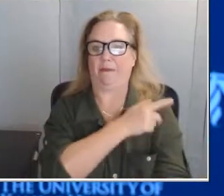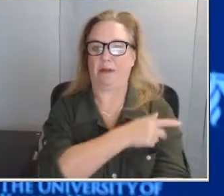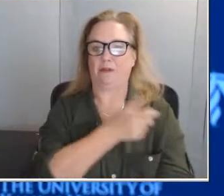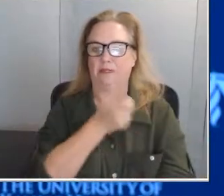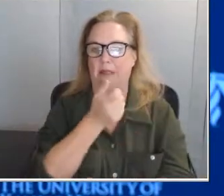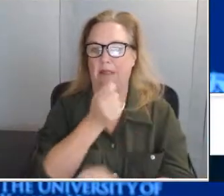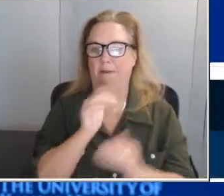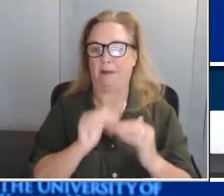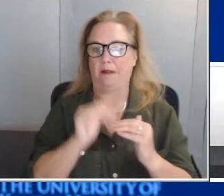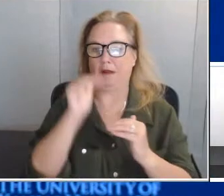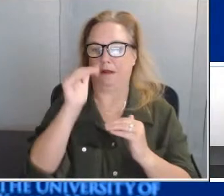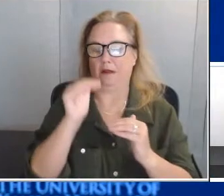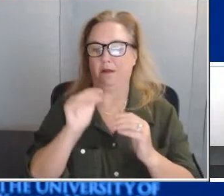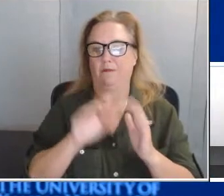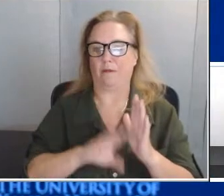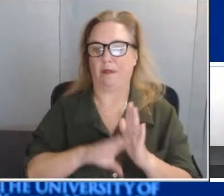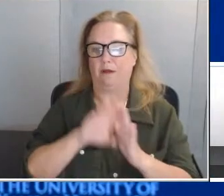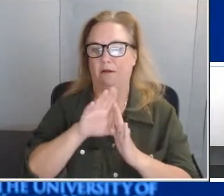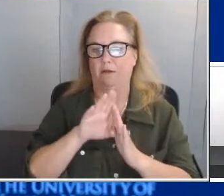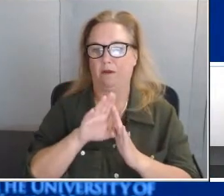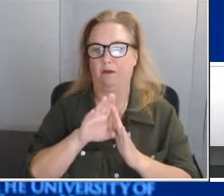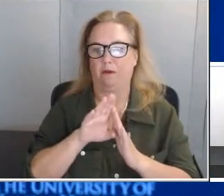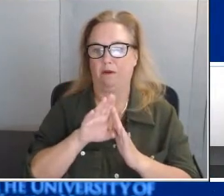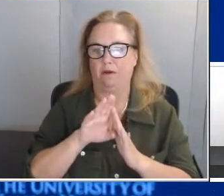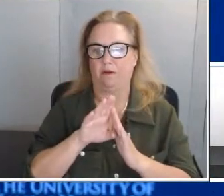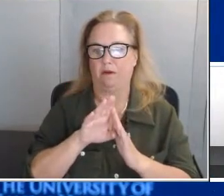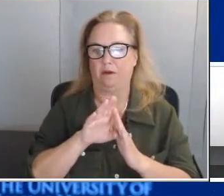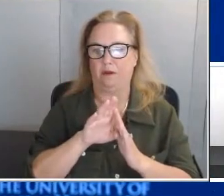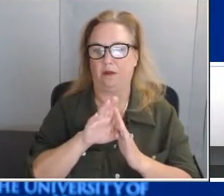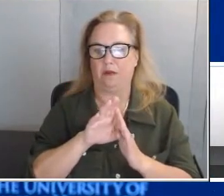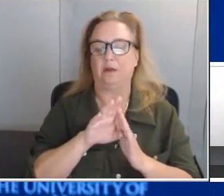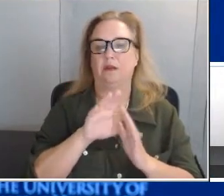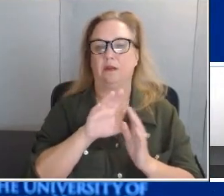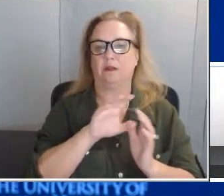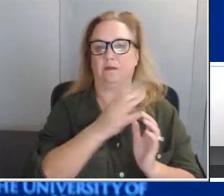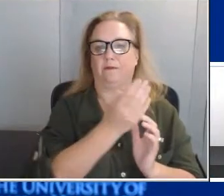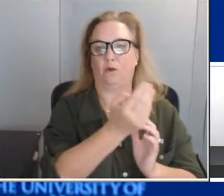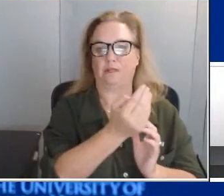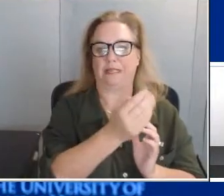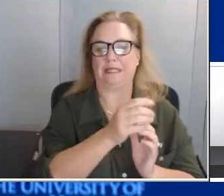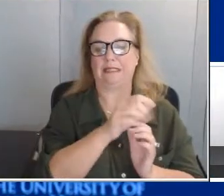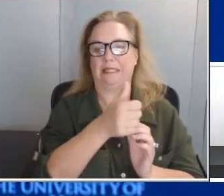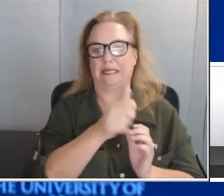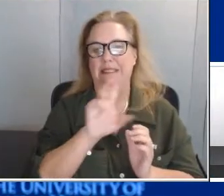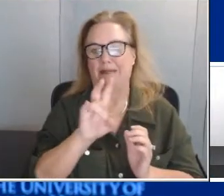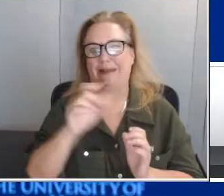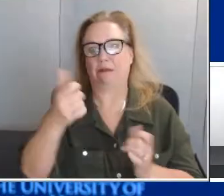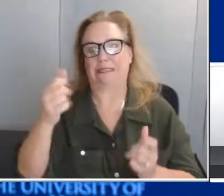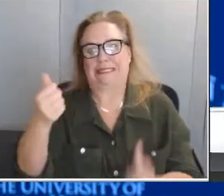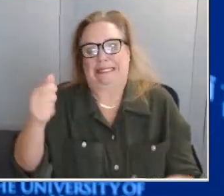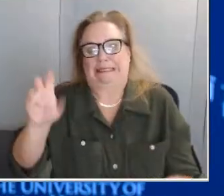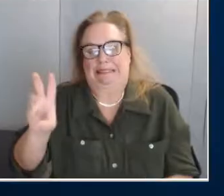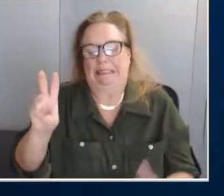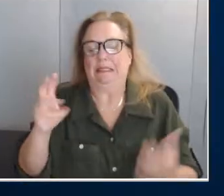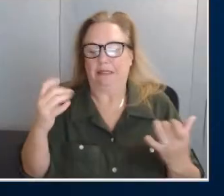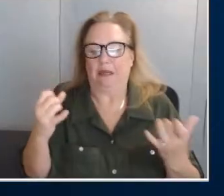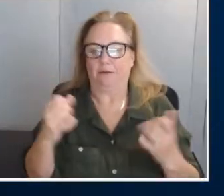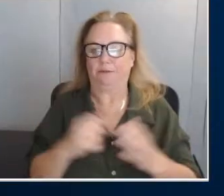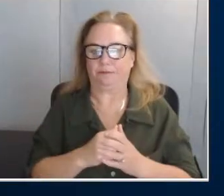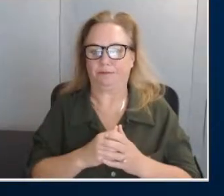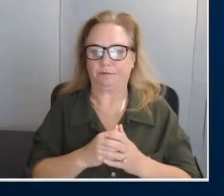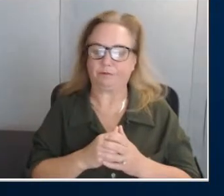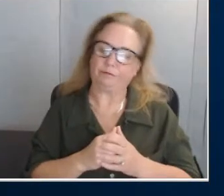the big jump from under 10, 7 to 14, and then this week 16 active patients. So. And is